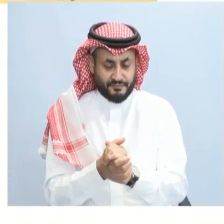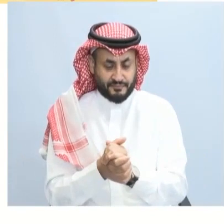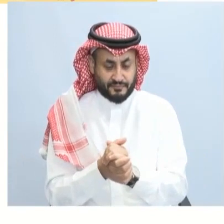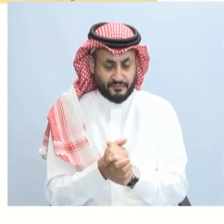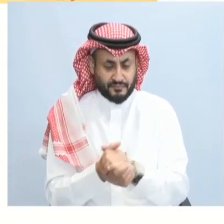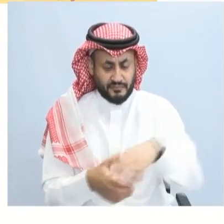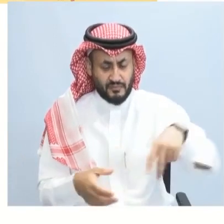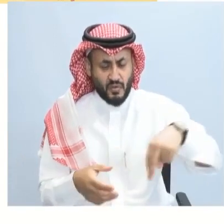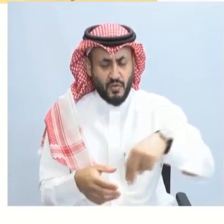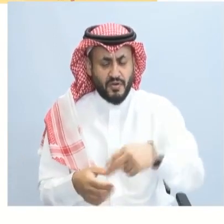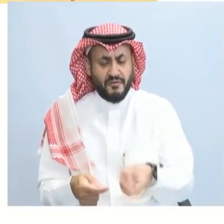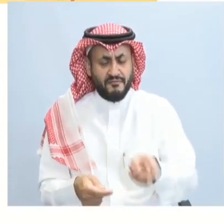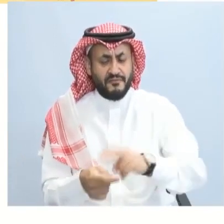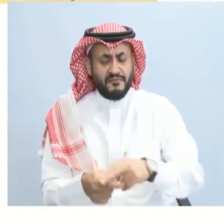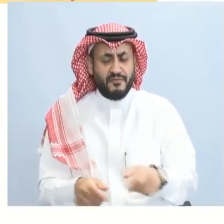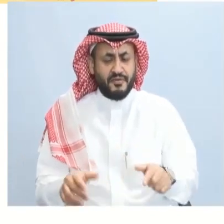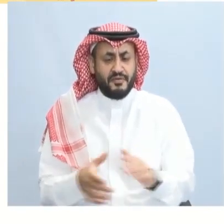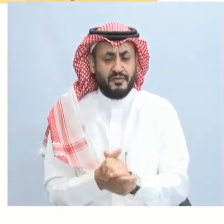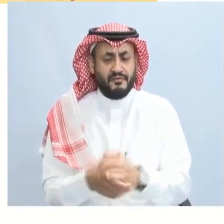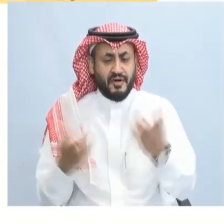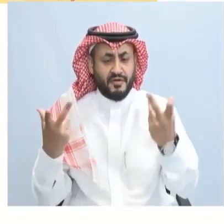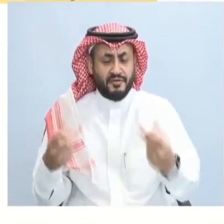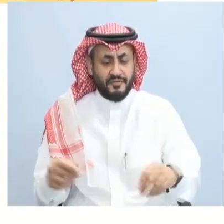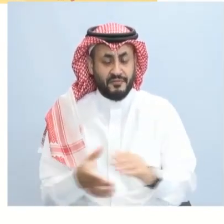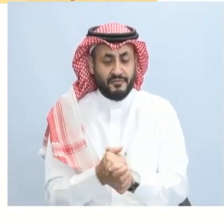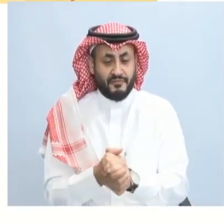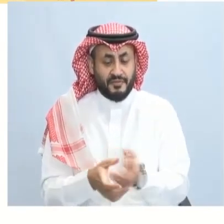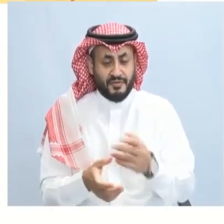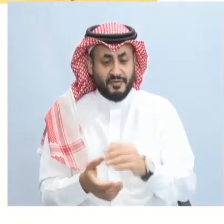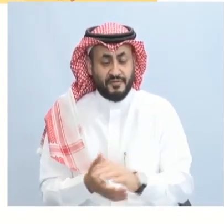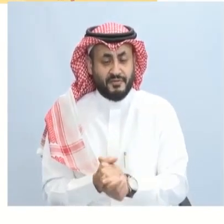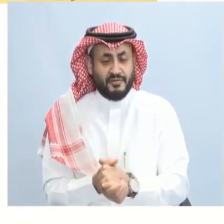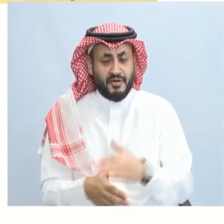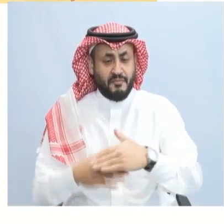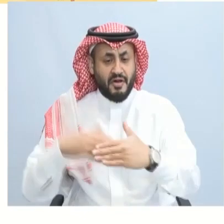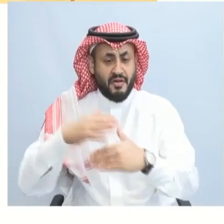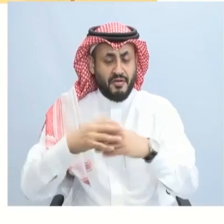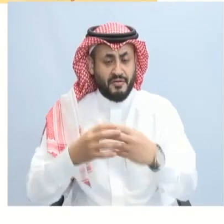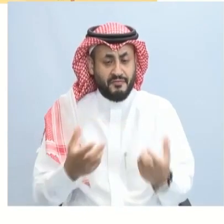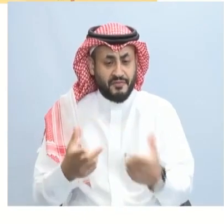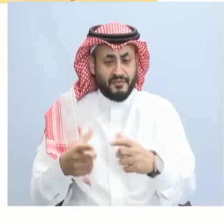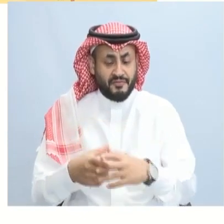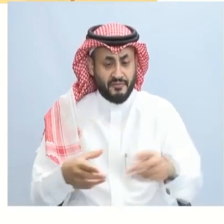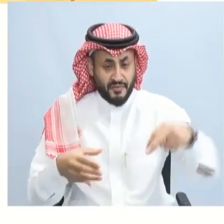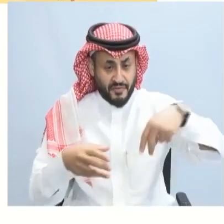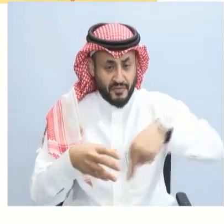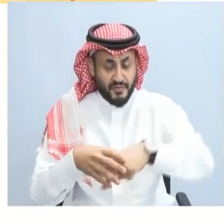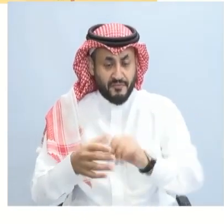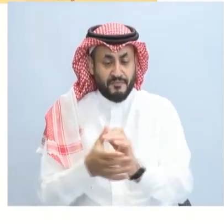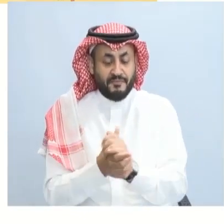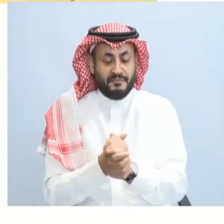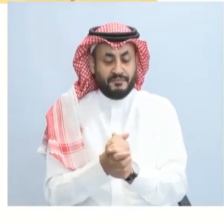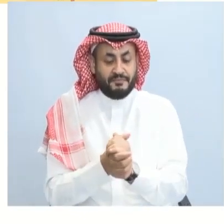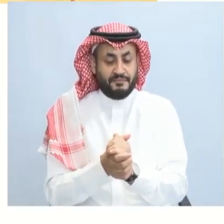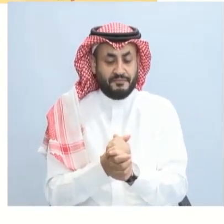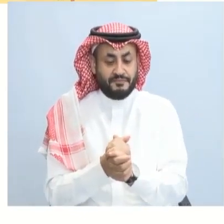go to the beach every weekend. We would build sand castles big enough for us to enter.